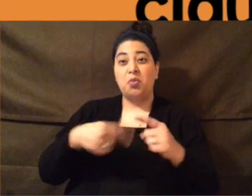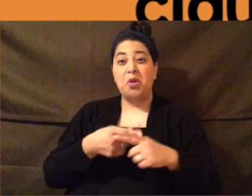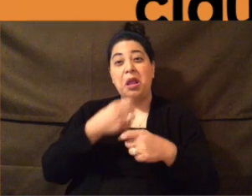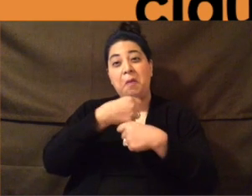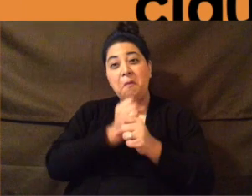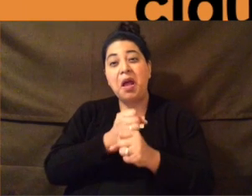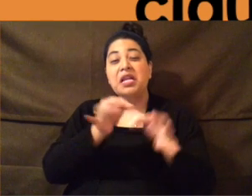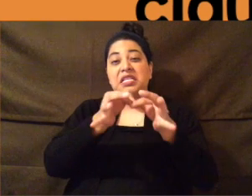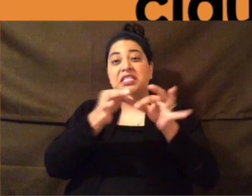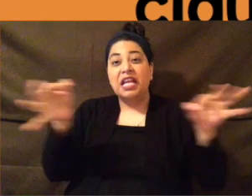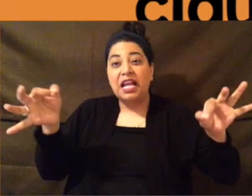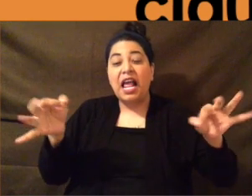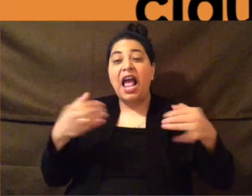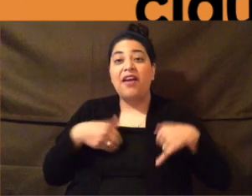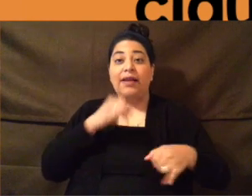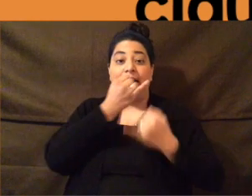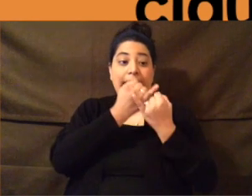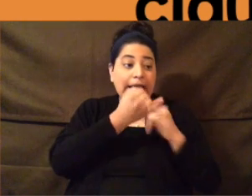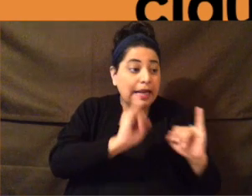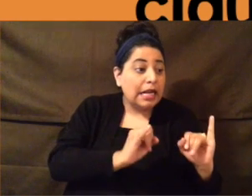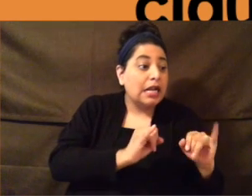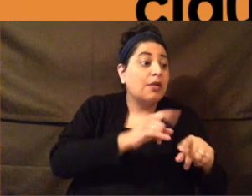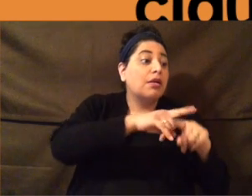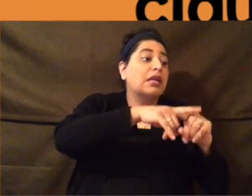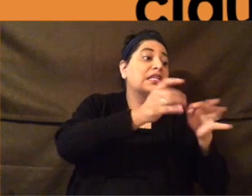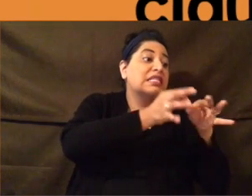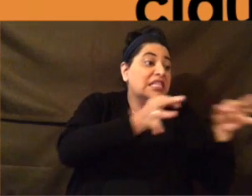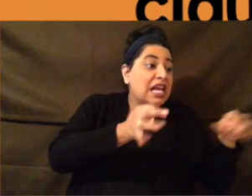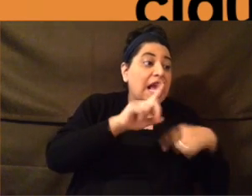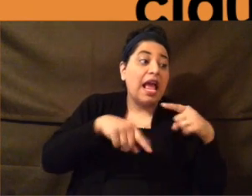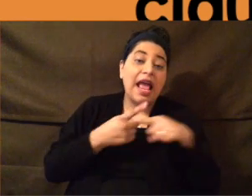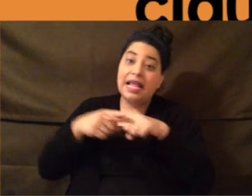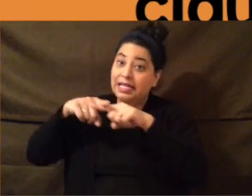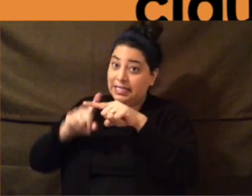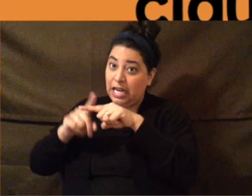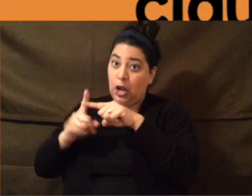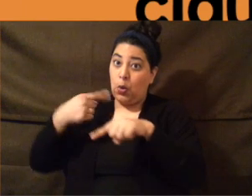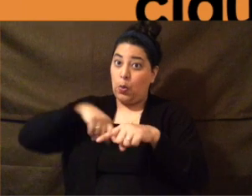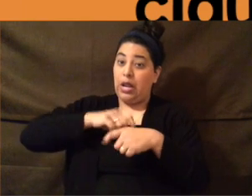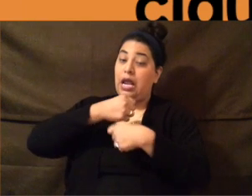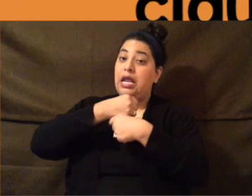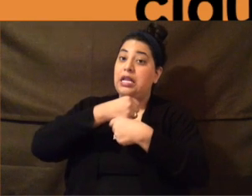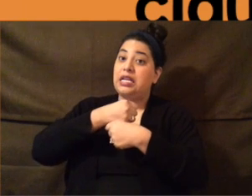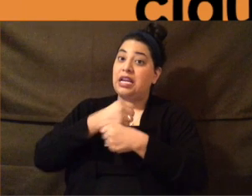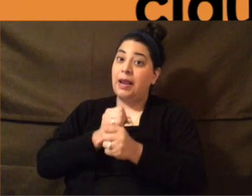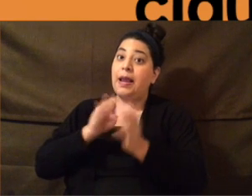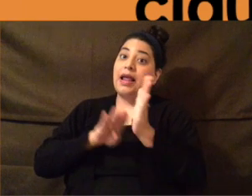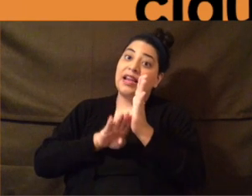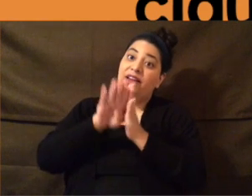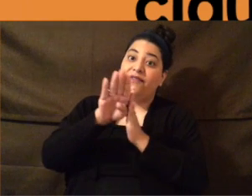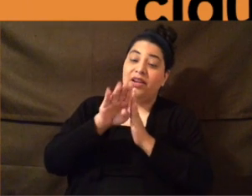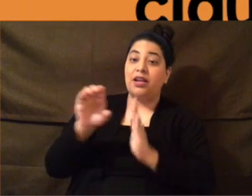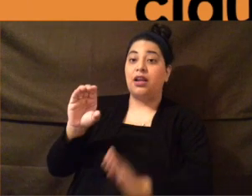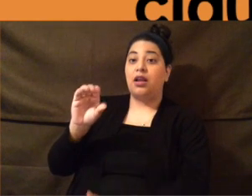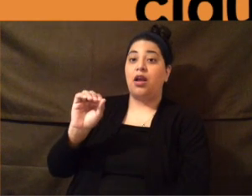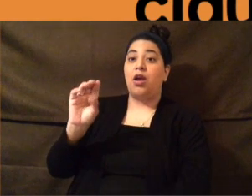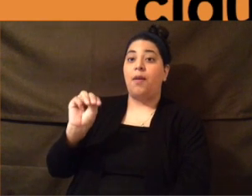we construct a sentence that joins an independent clause and a dependent clause, we are forming